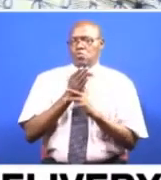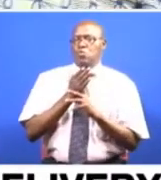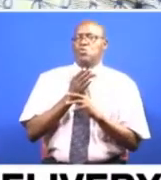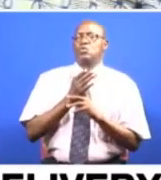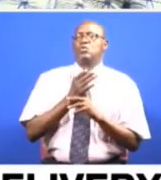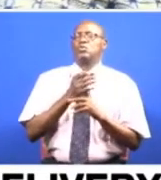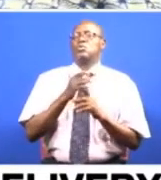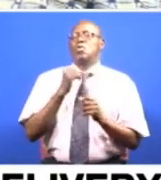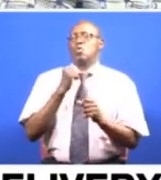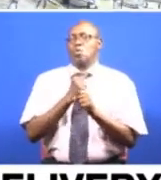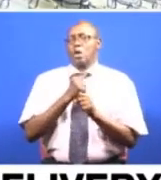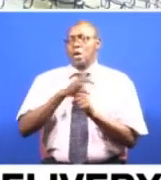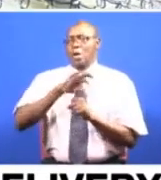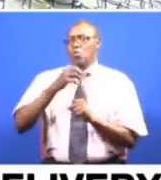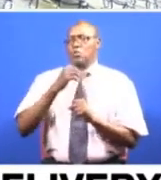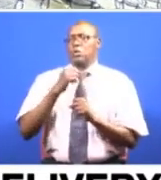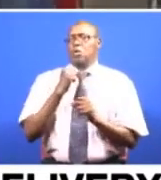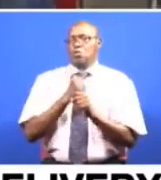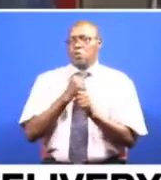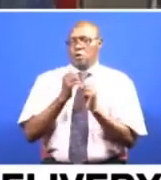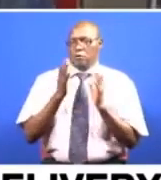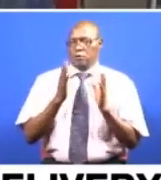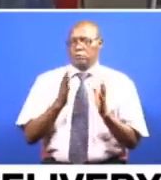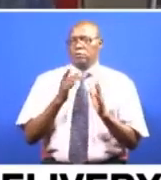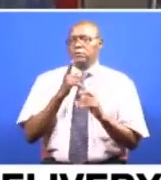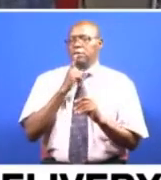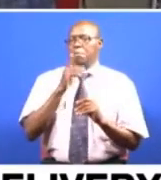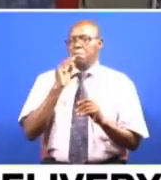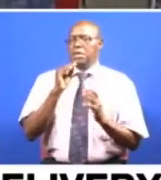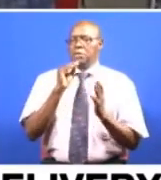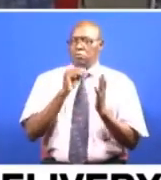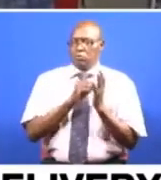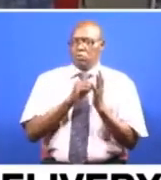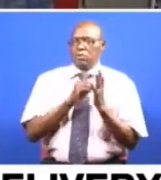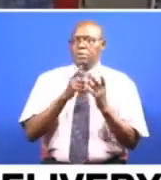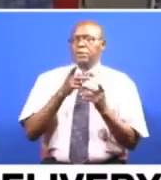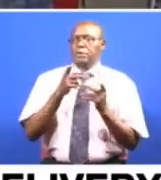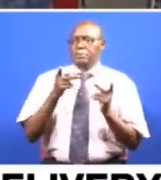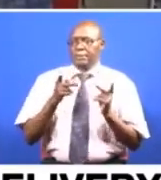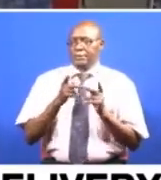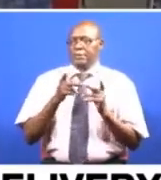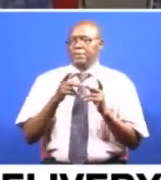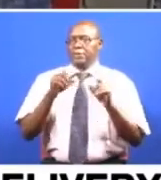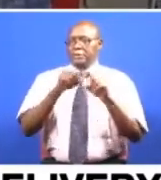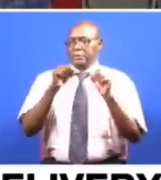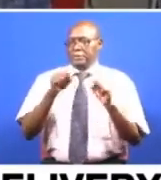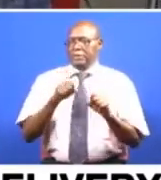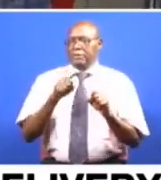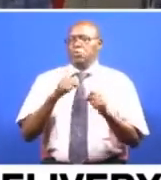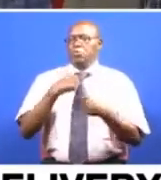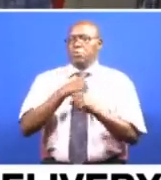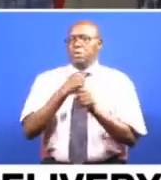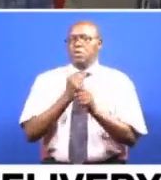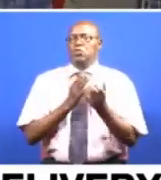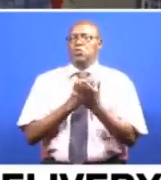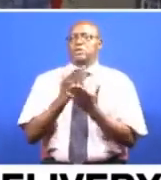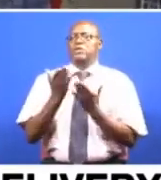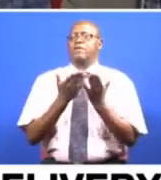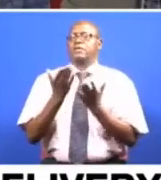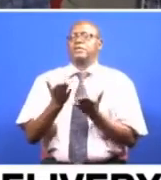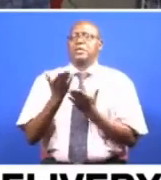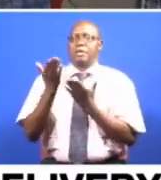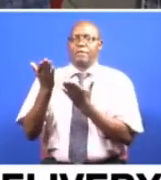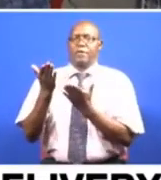He said that departments and agencies must put in place mechanisms to ensure that service delivery is not